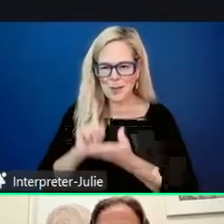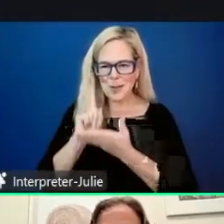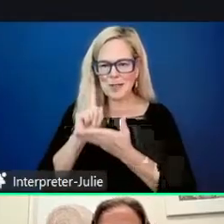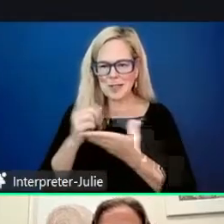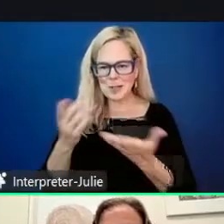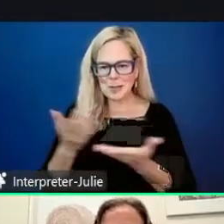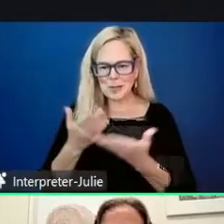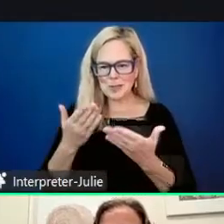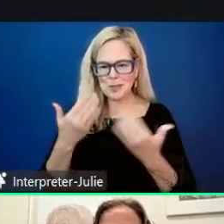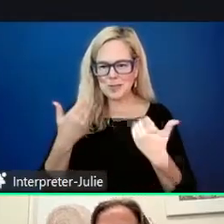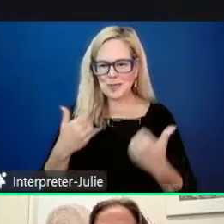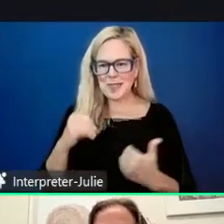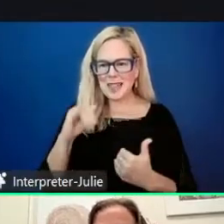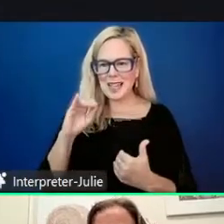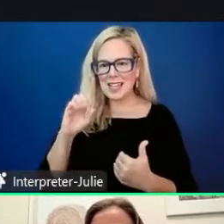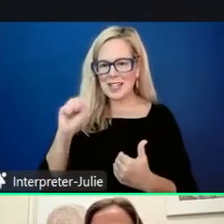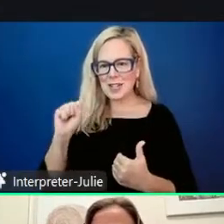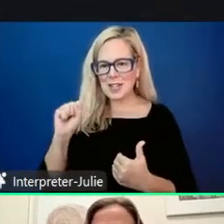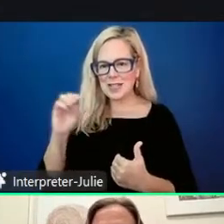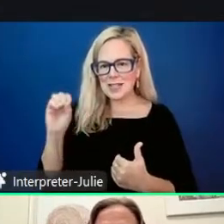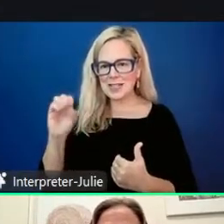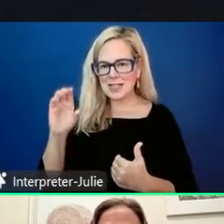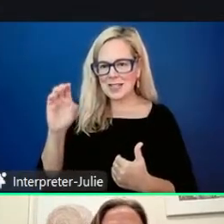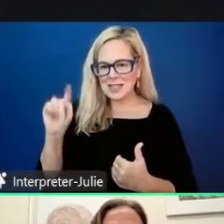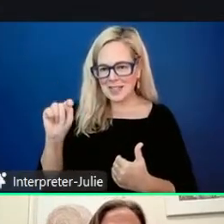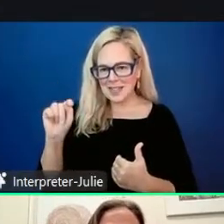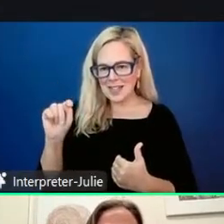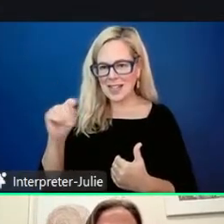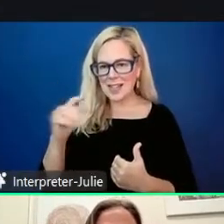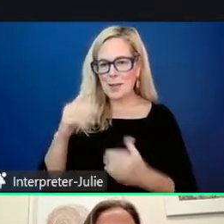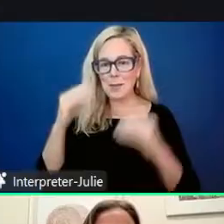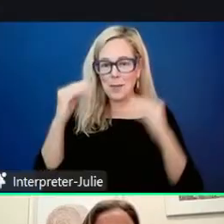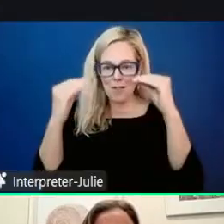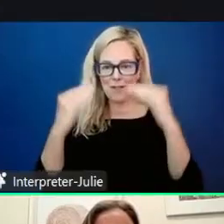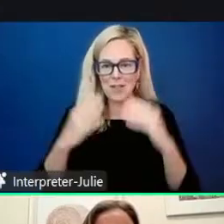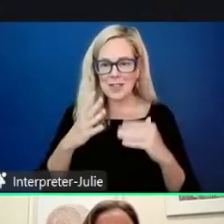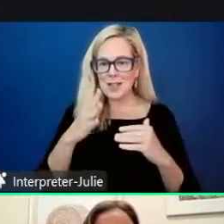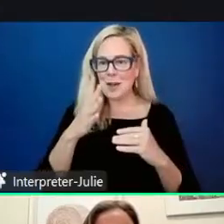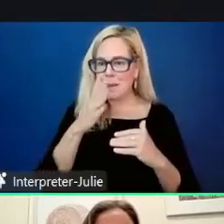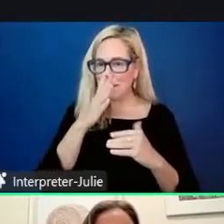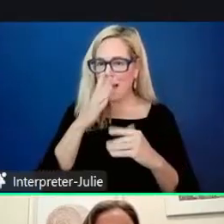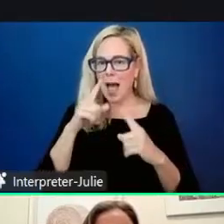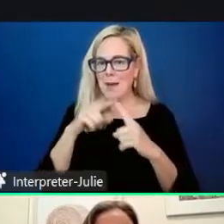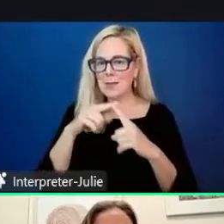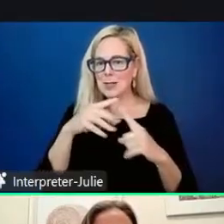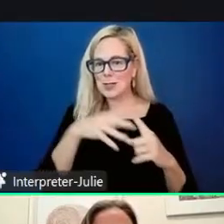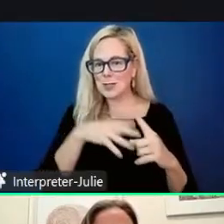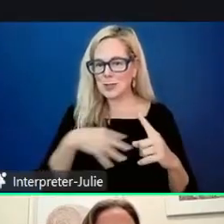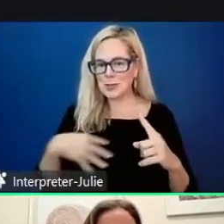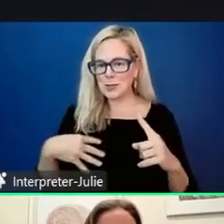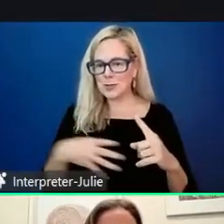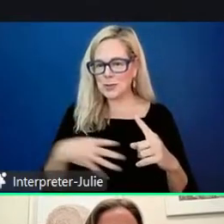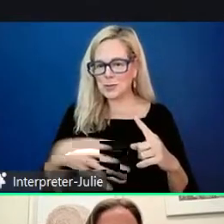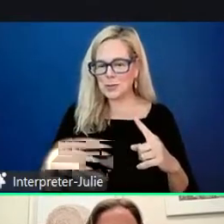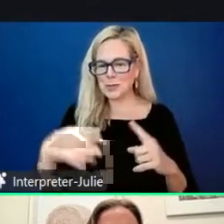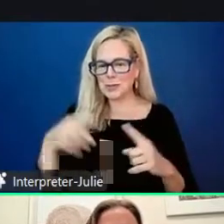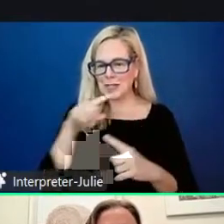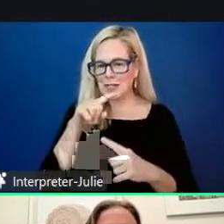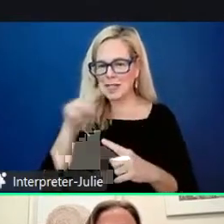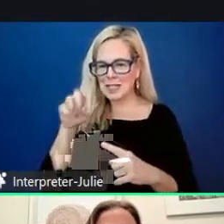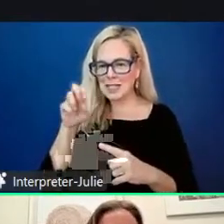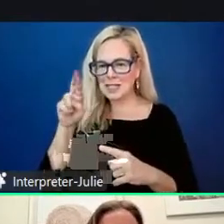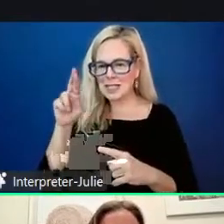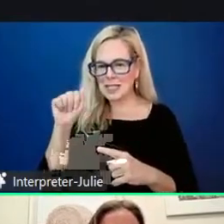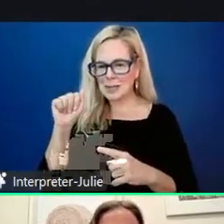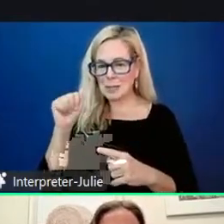I am an occupational therapist, professor, and mom to a zebra, which may for some of you seem like